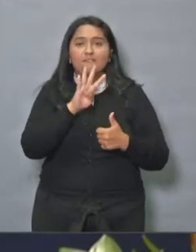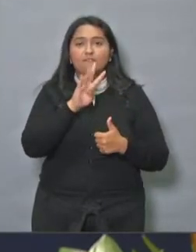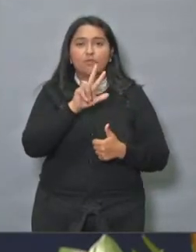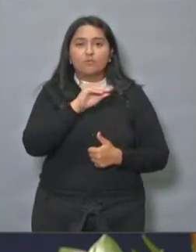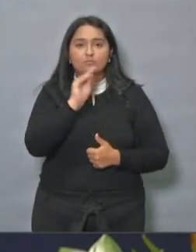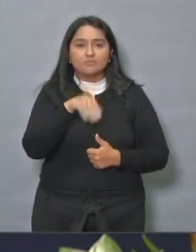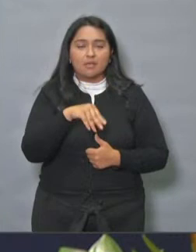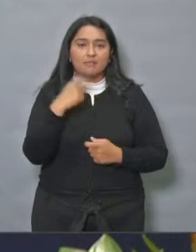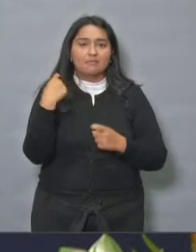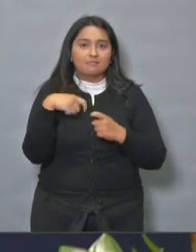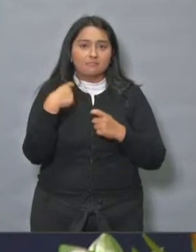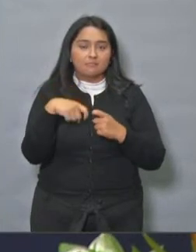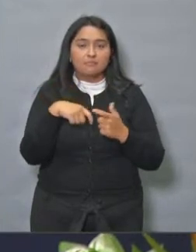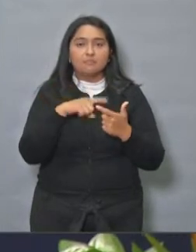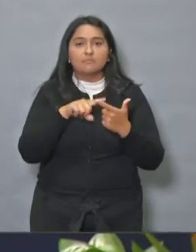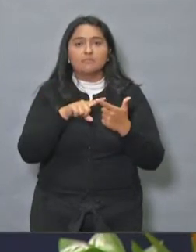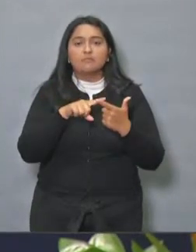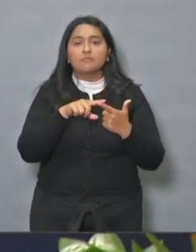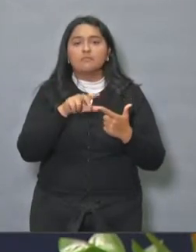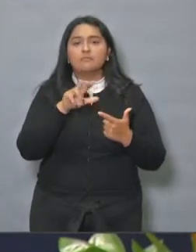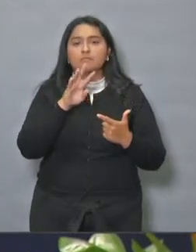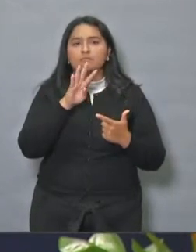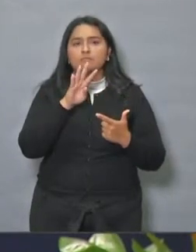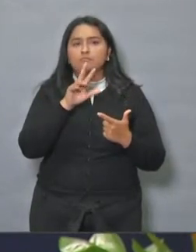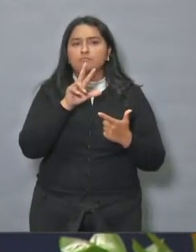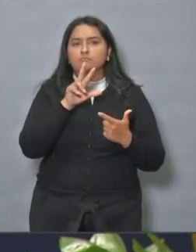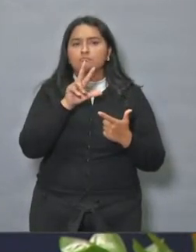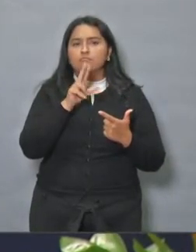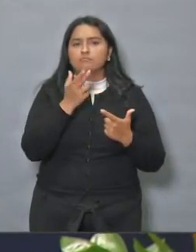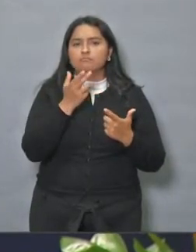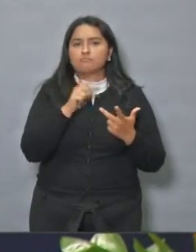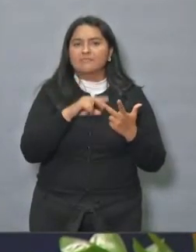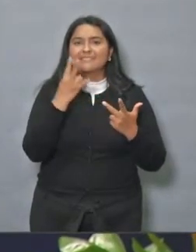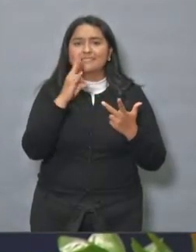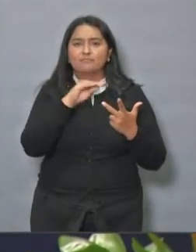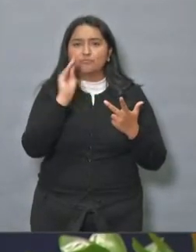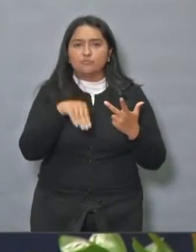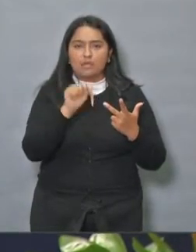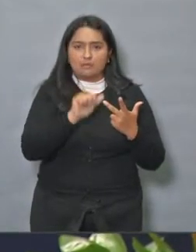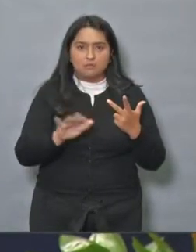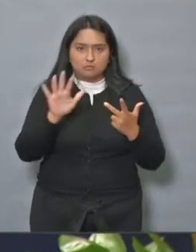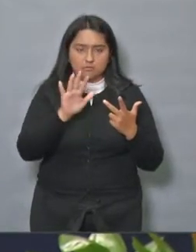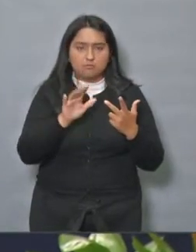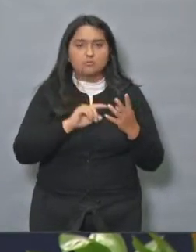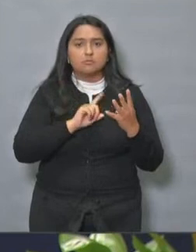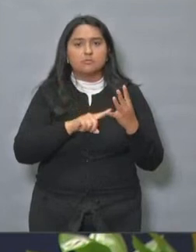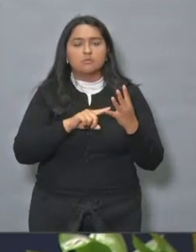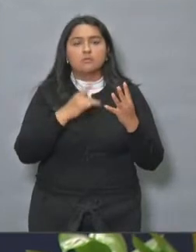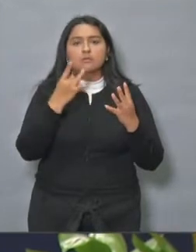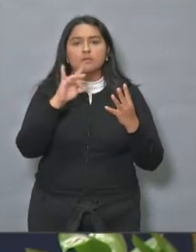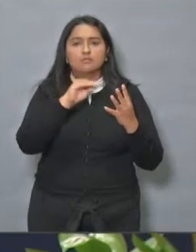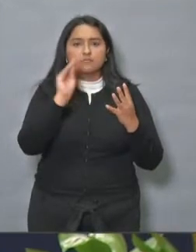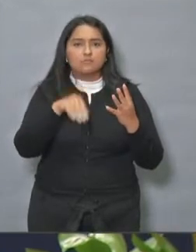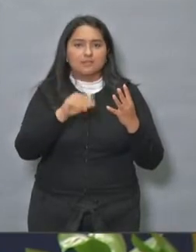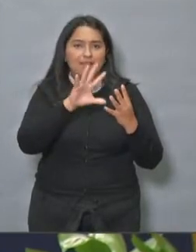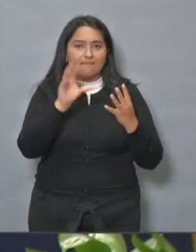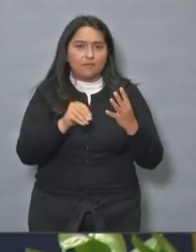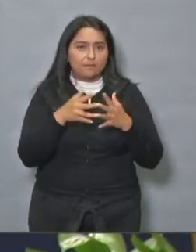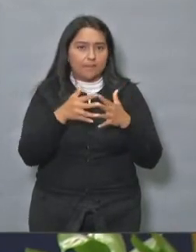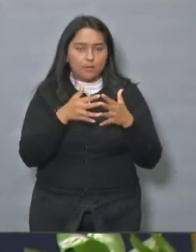latinas, 29% son blancas, 17% son asiáticas, 11% son